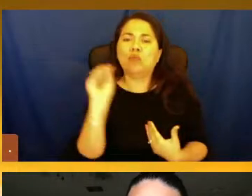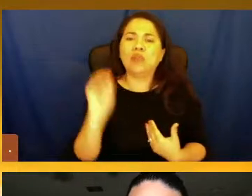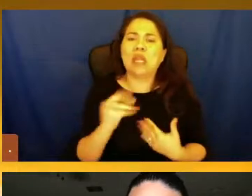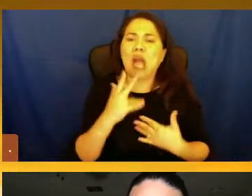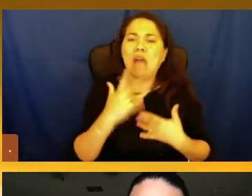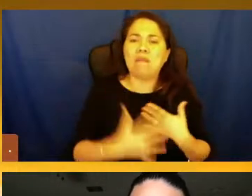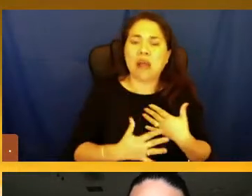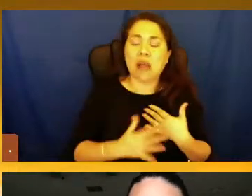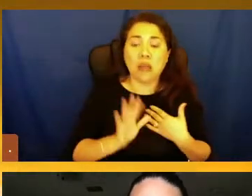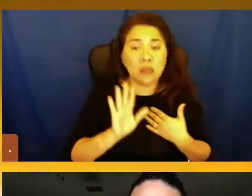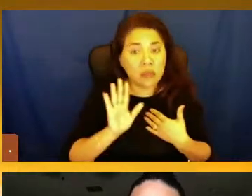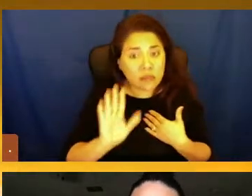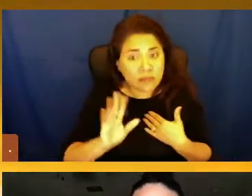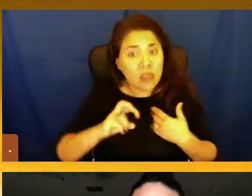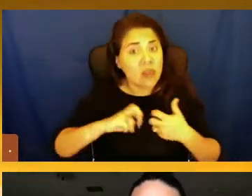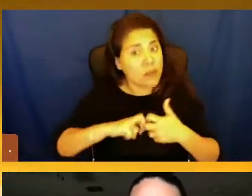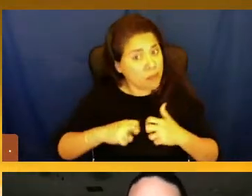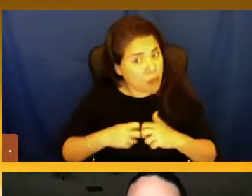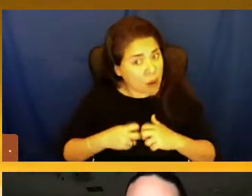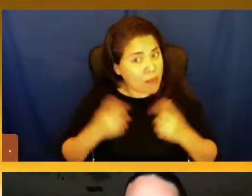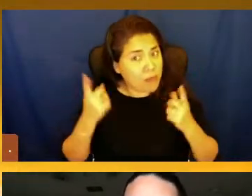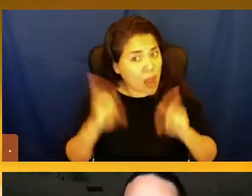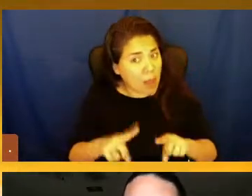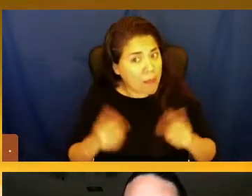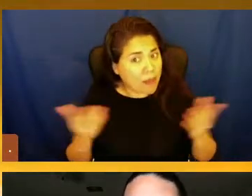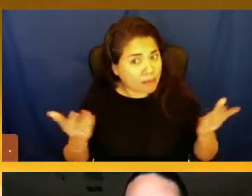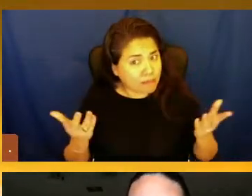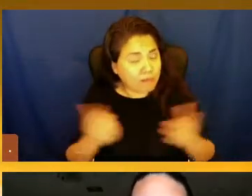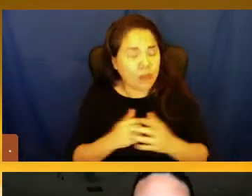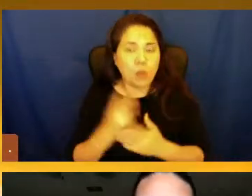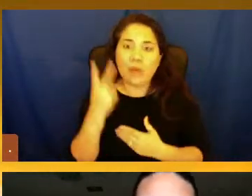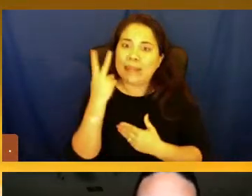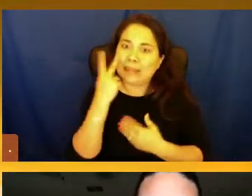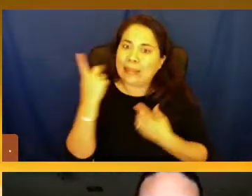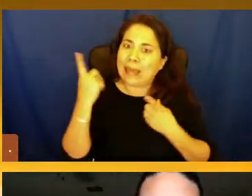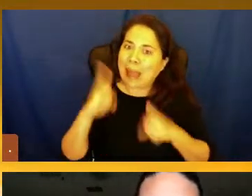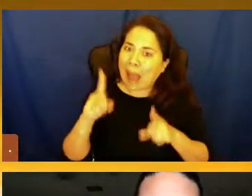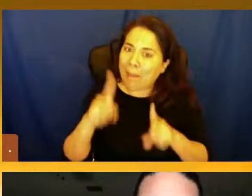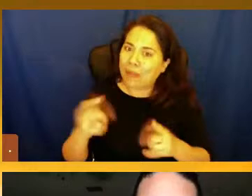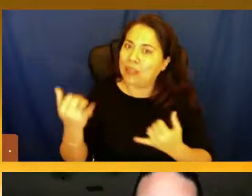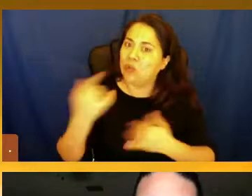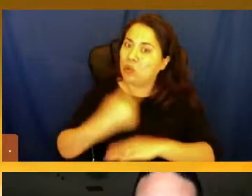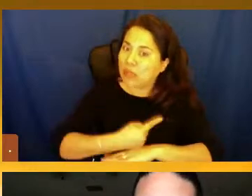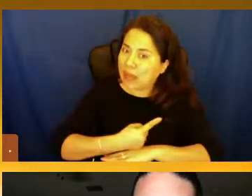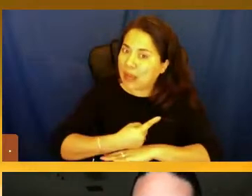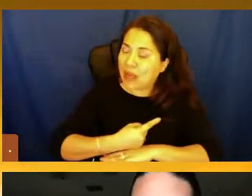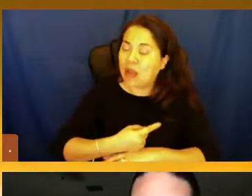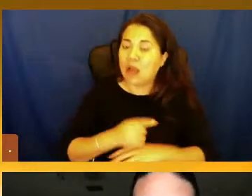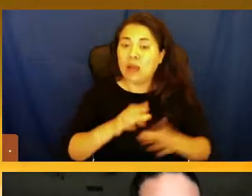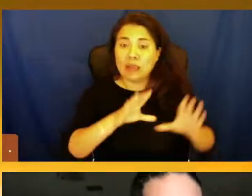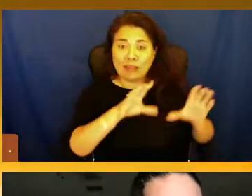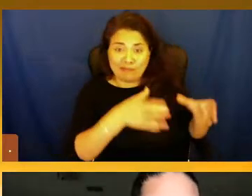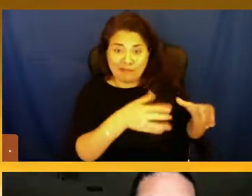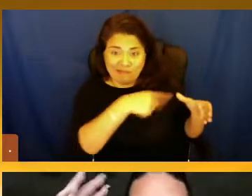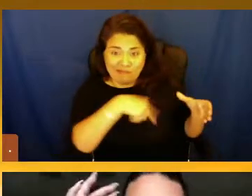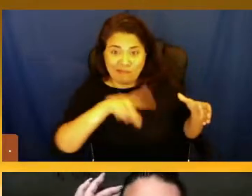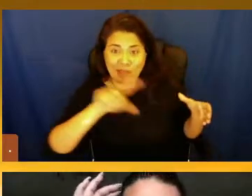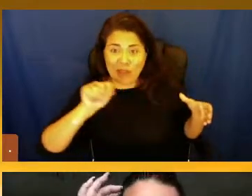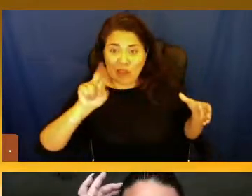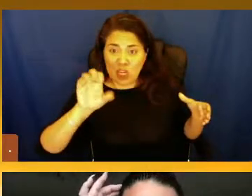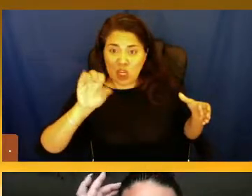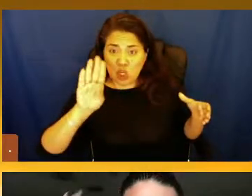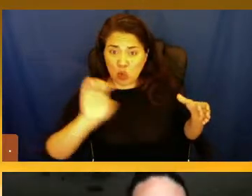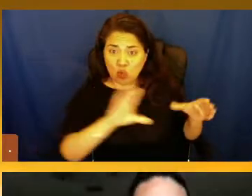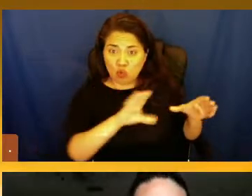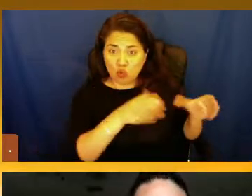The problem that comes in that we see today is that tribes are allowed to,